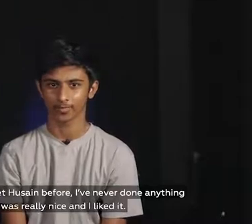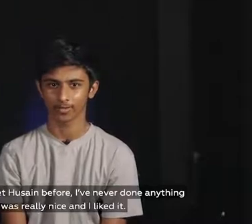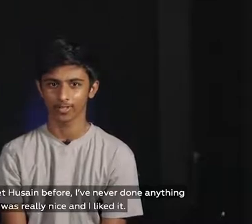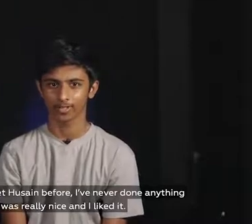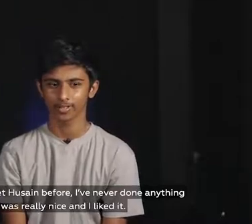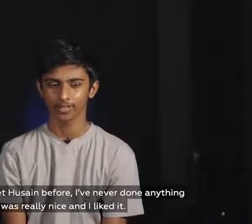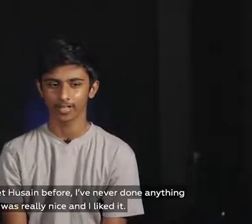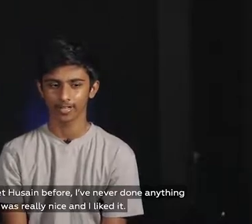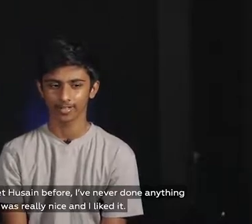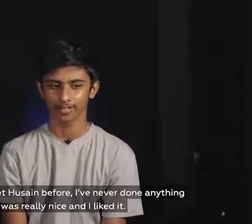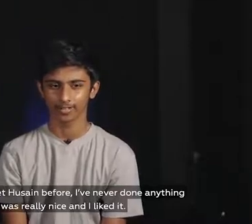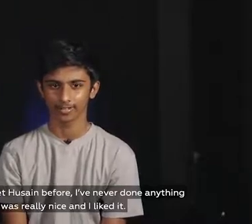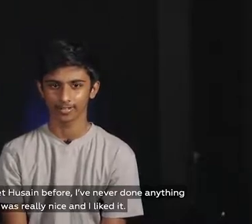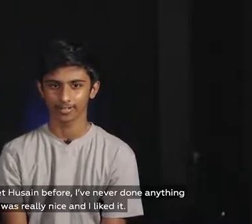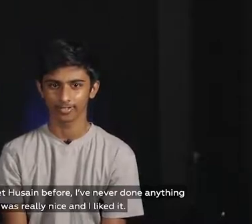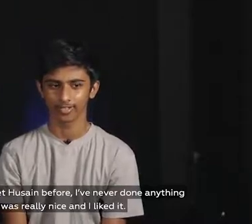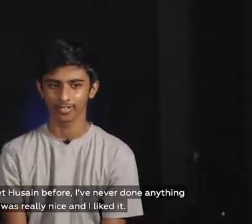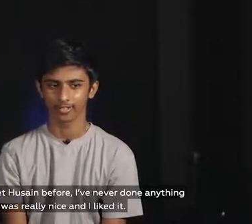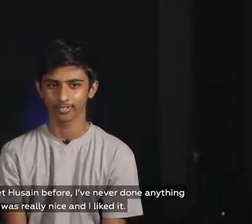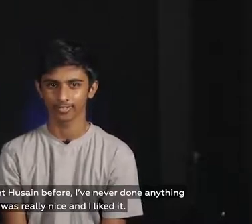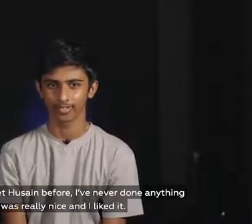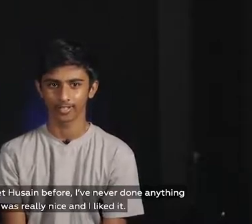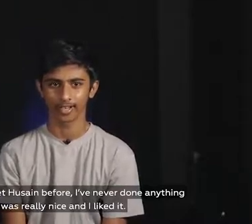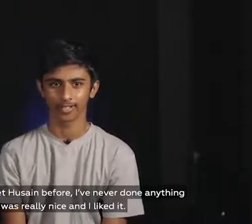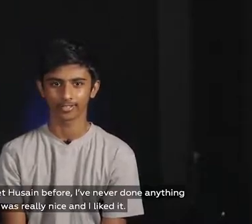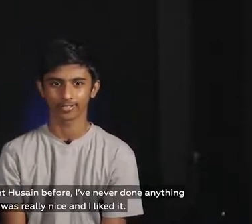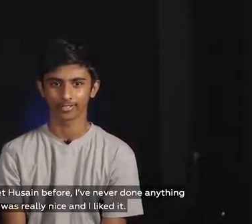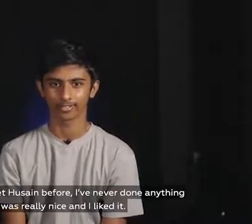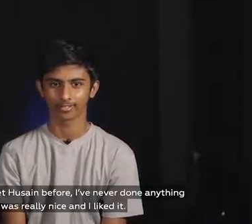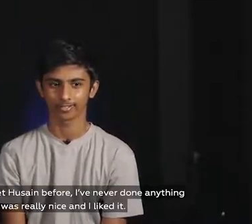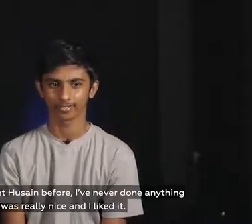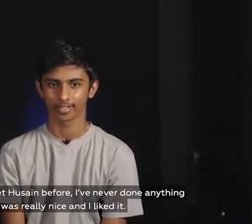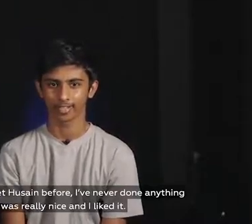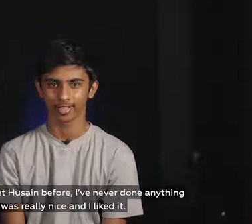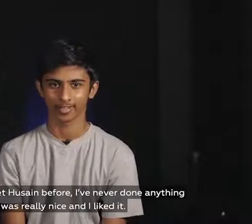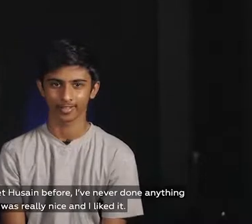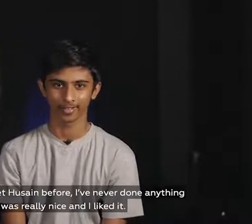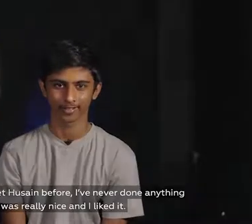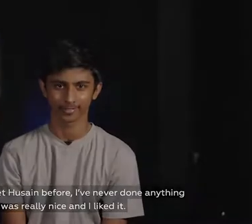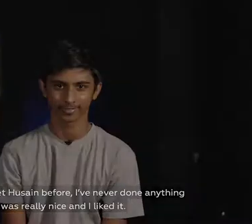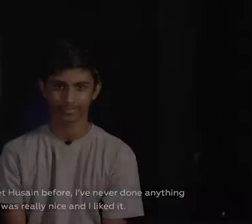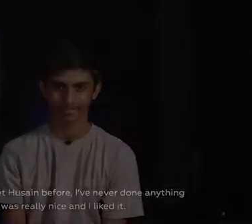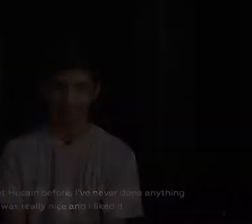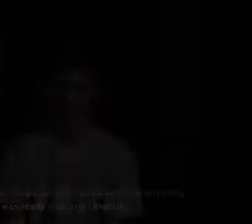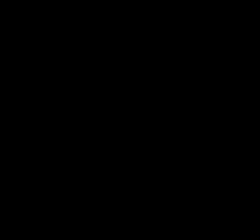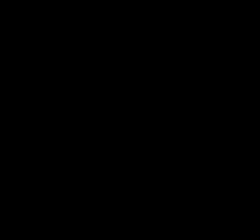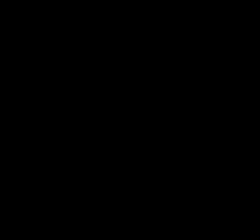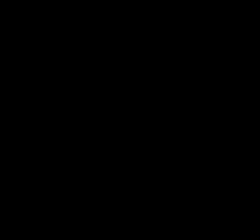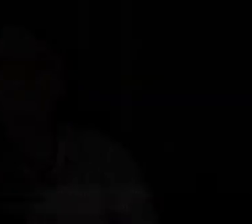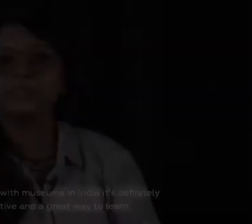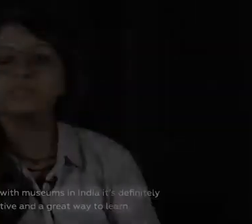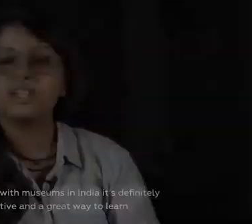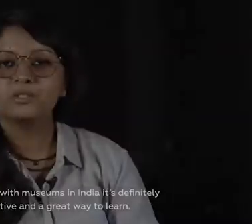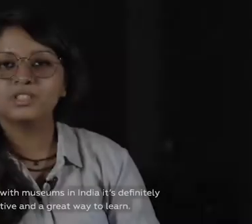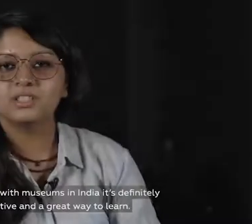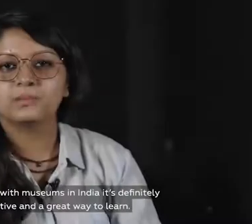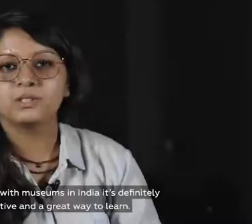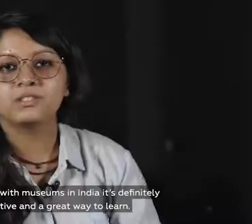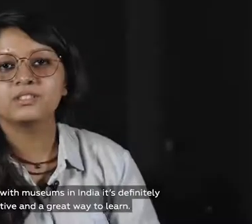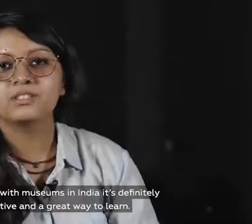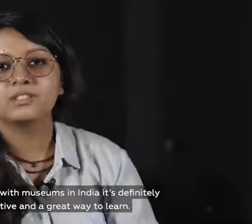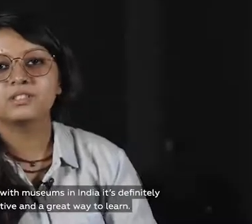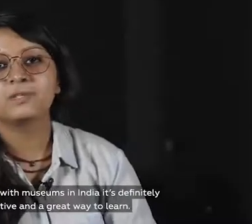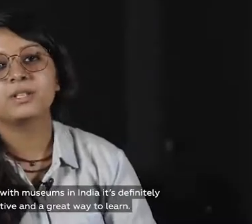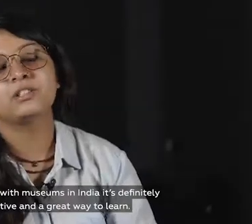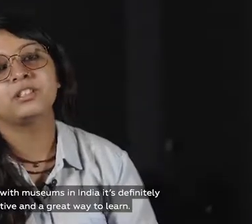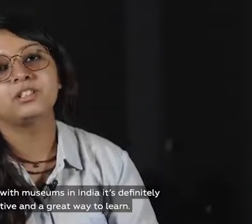this before, and it was really nice. I liked it. It was a very unique